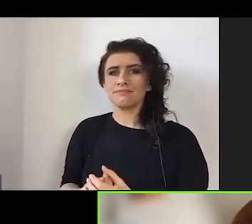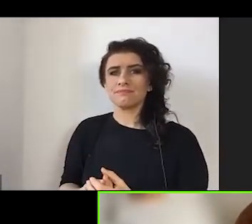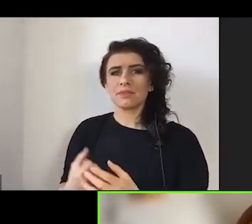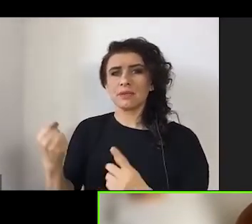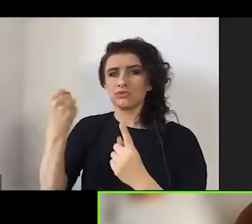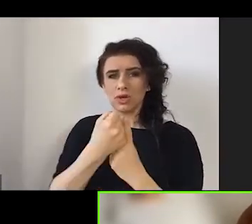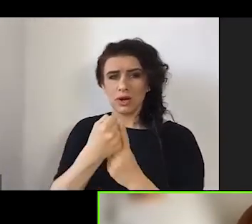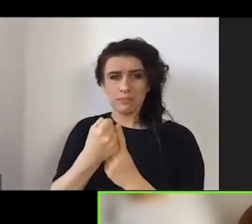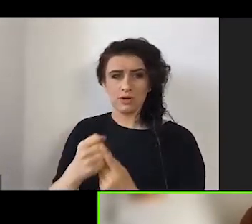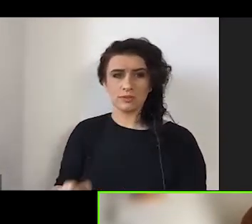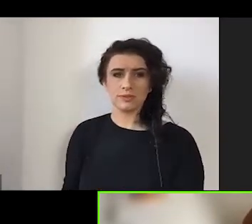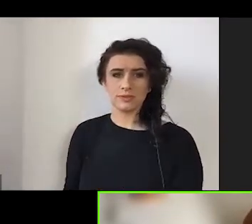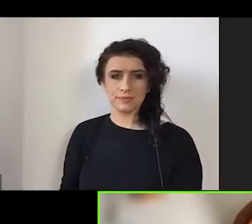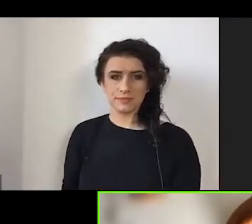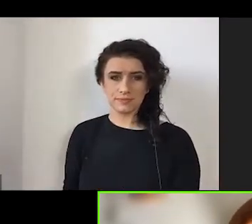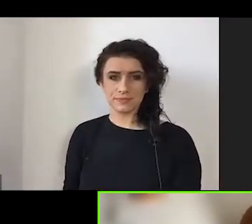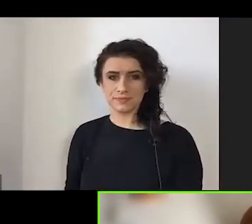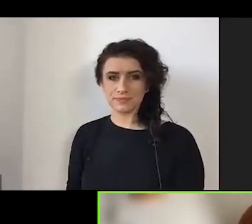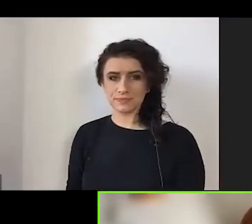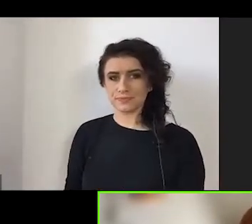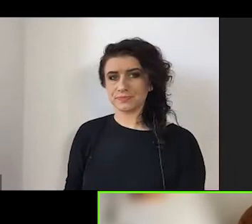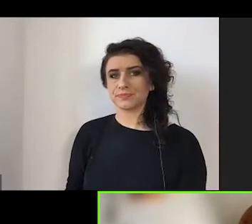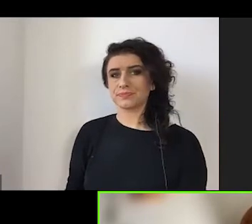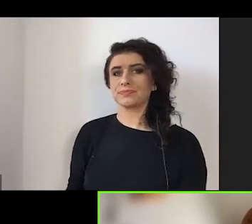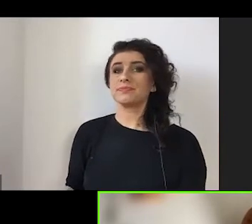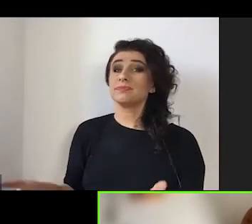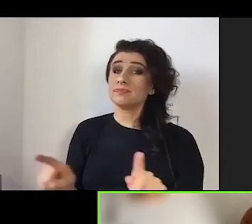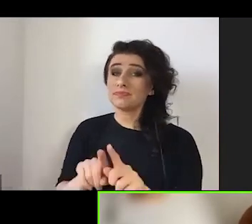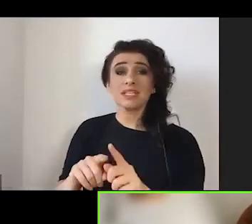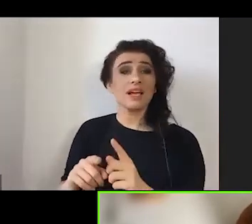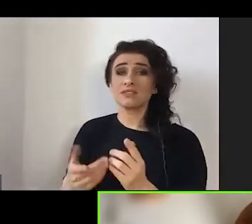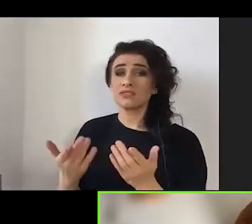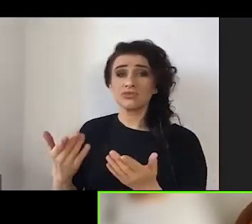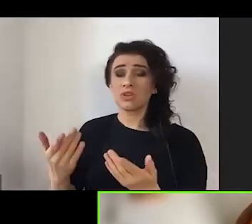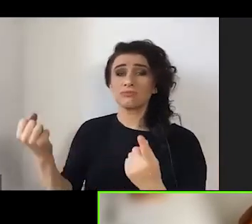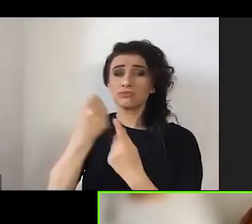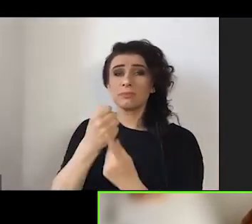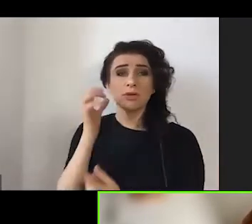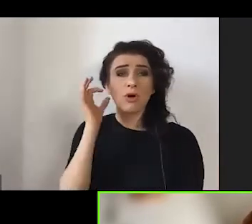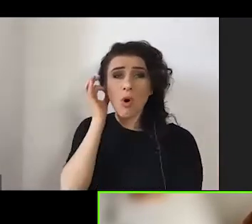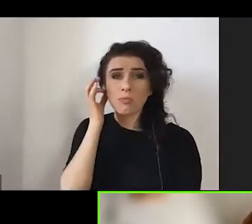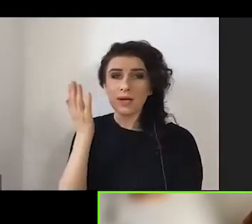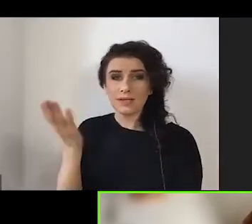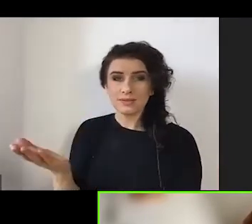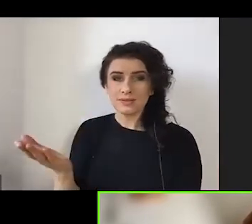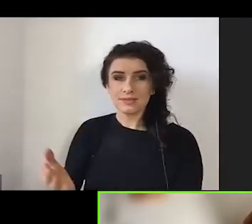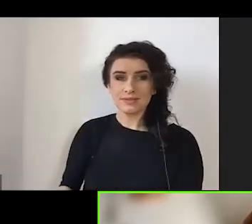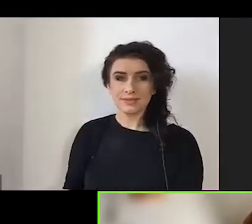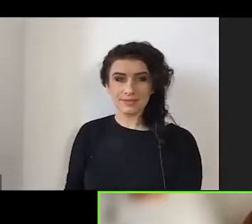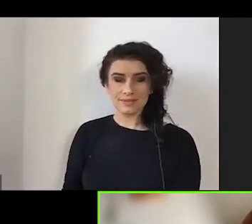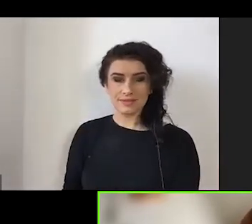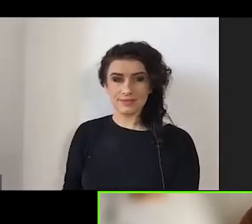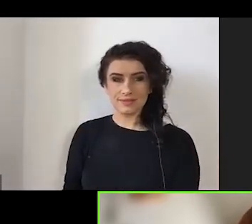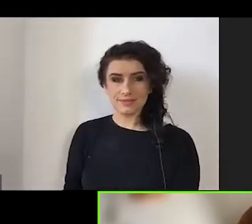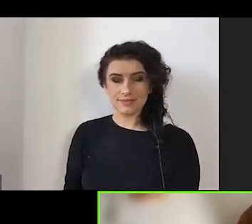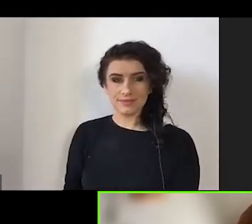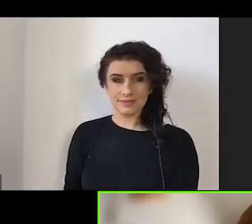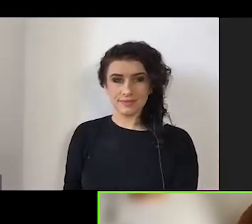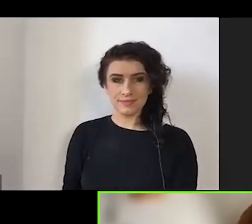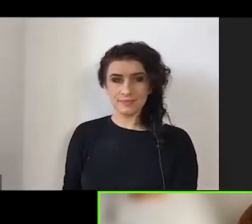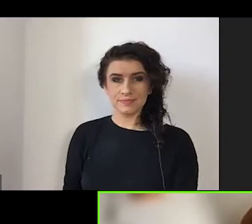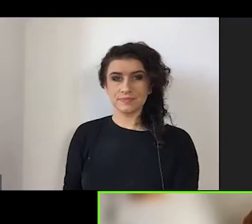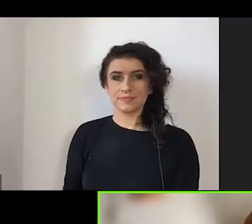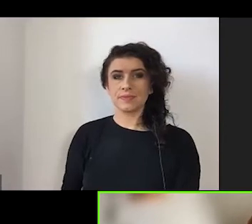the whole forms of violence. And then when they